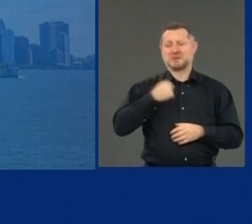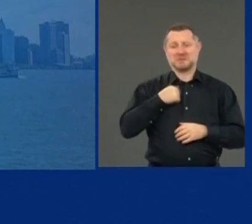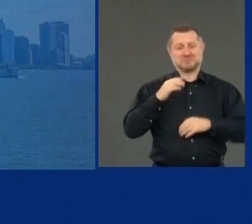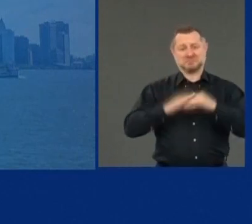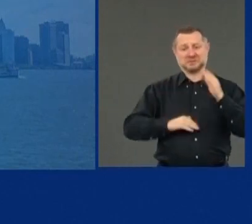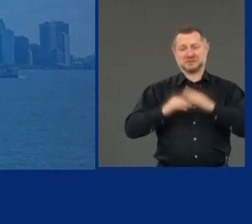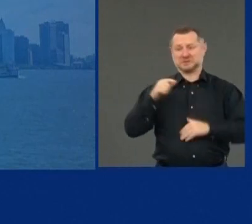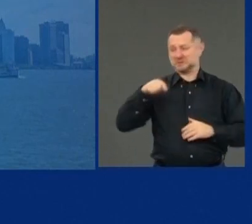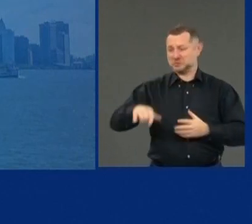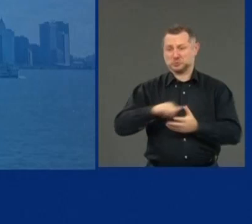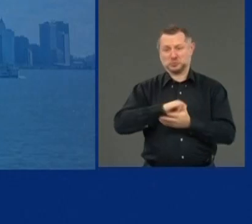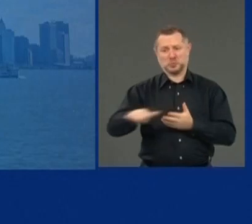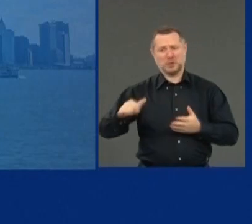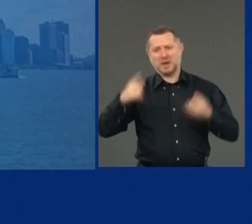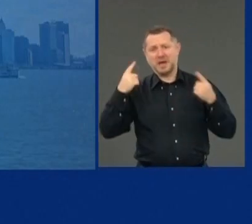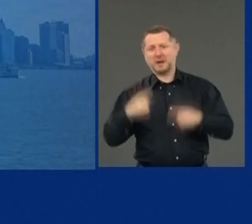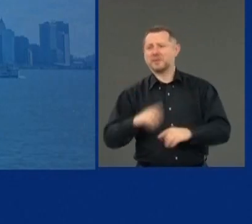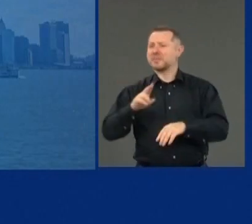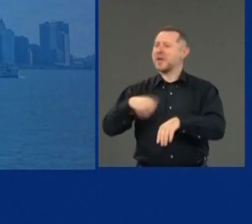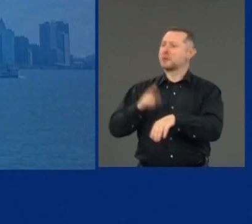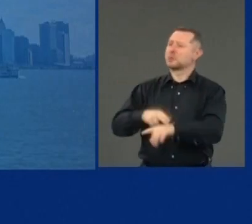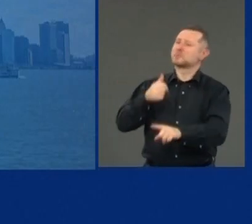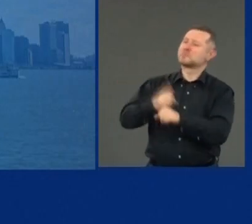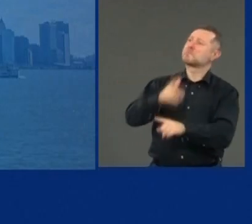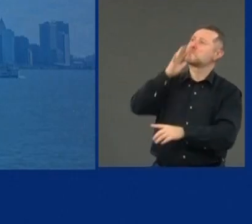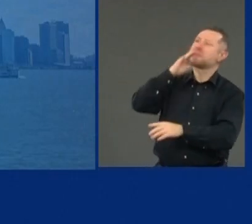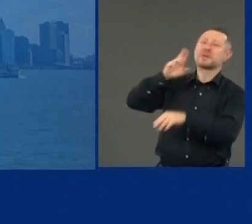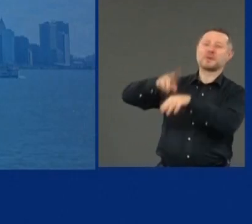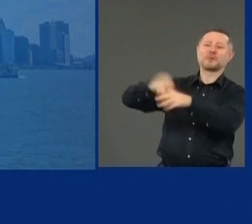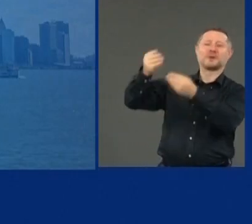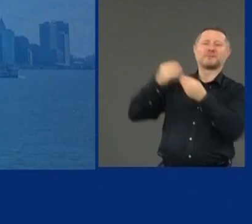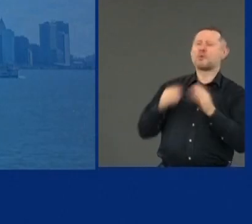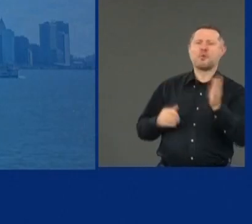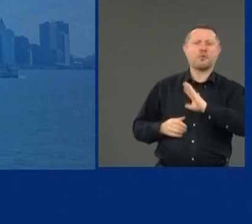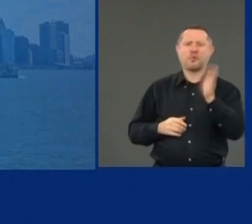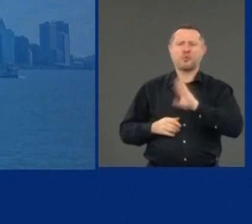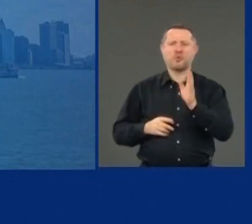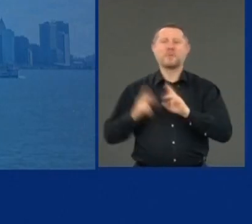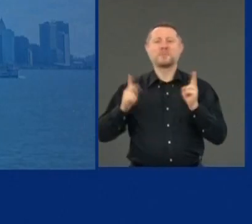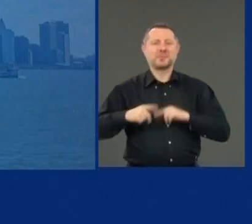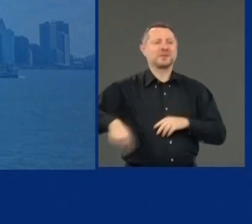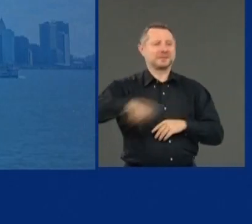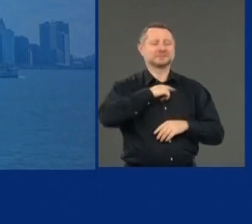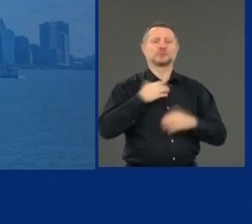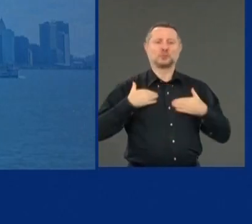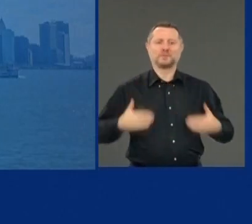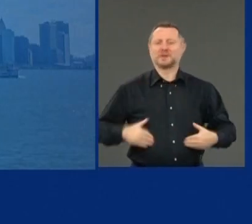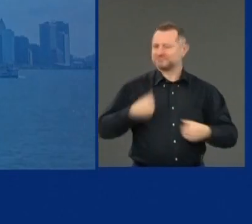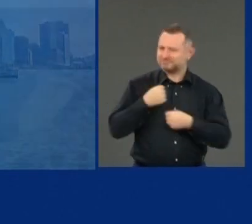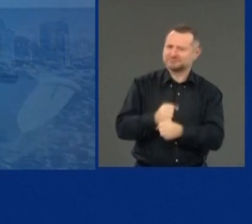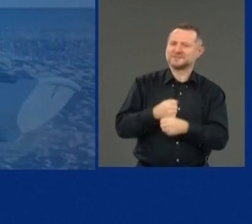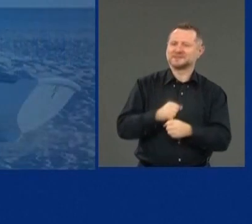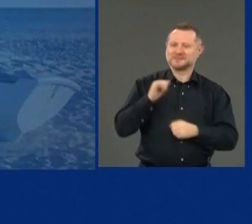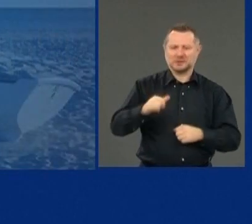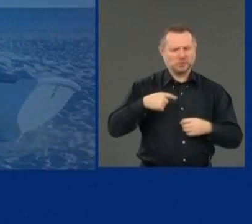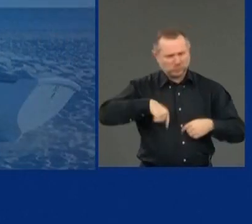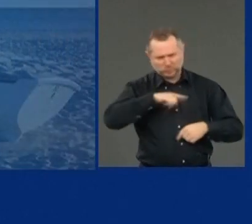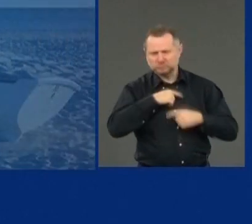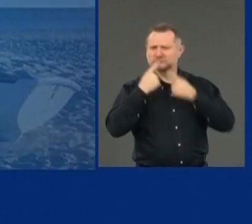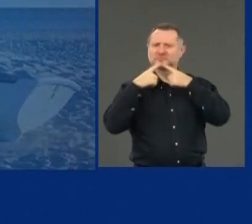Nature didn't build this. She gave us a beautiful harbor, but everything else was built. And we did it. And we can do it